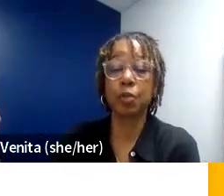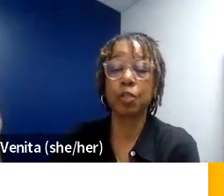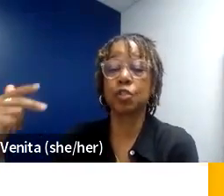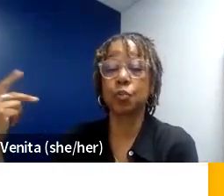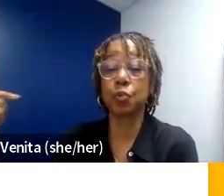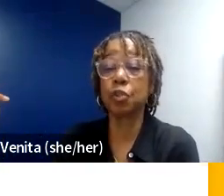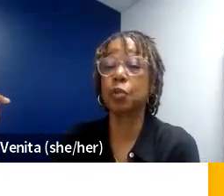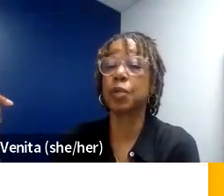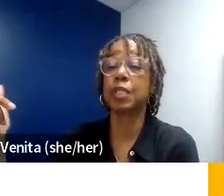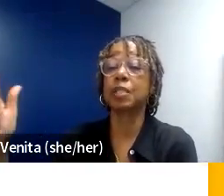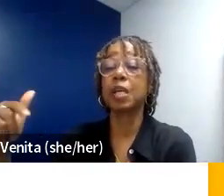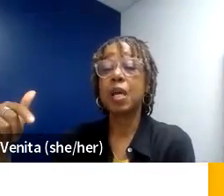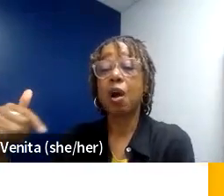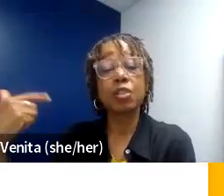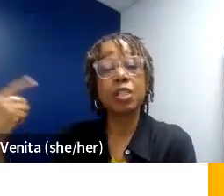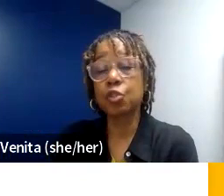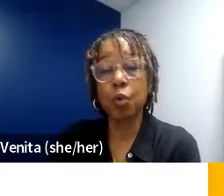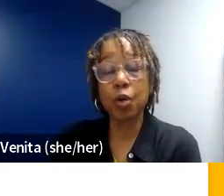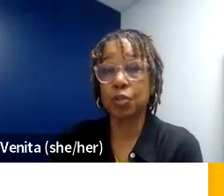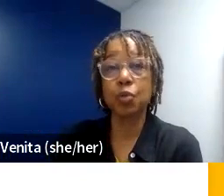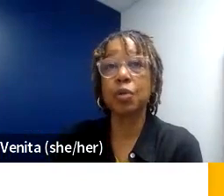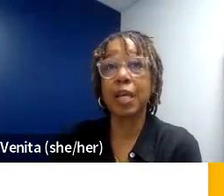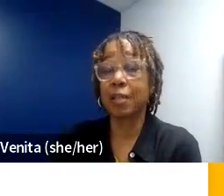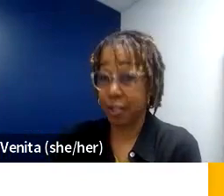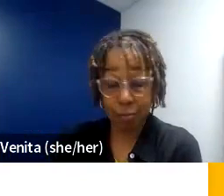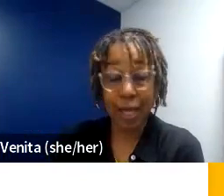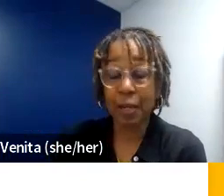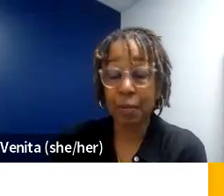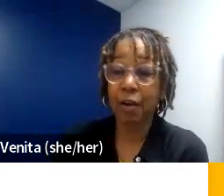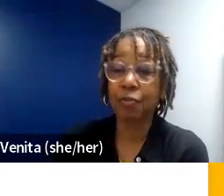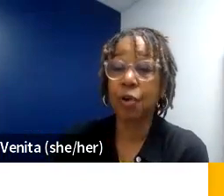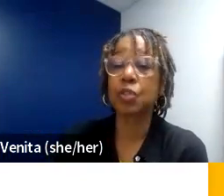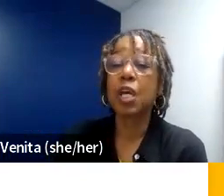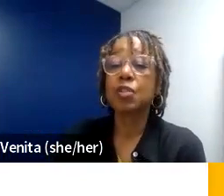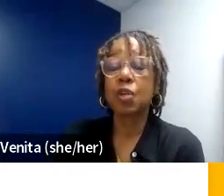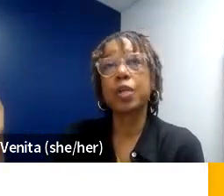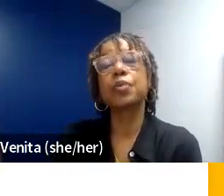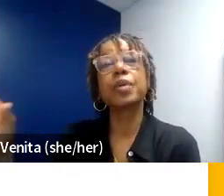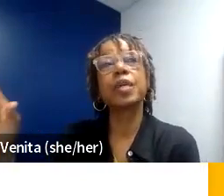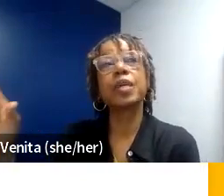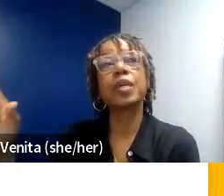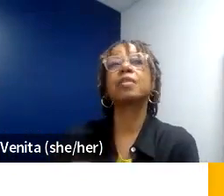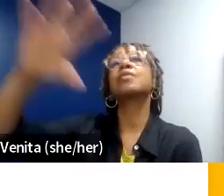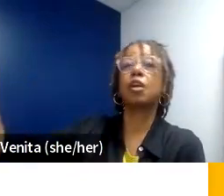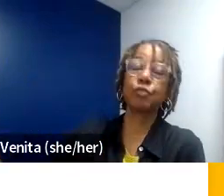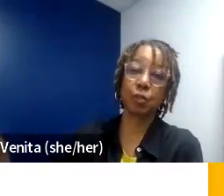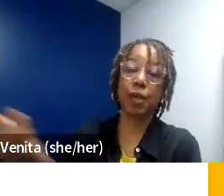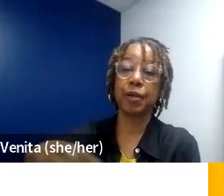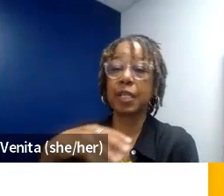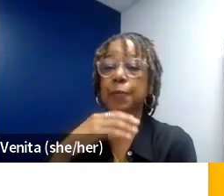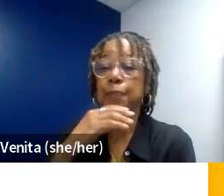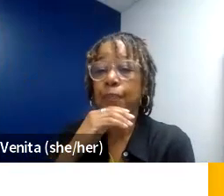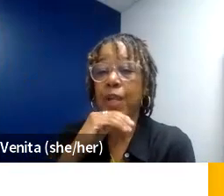poor communities, the rural communities, our essential workers. Who are they? They're the Black and brown folks. So here we have another